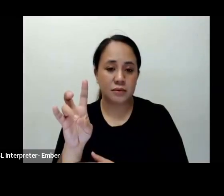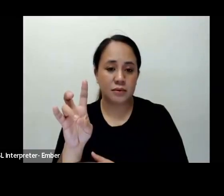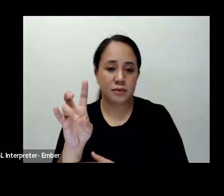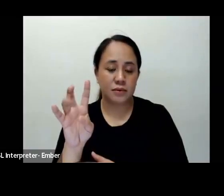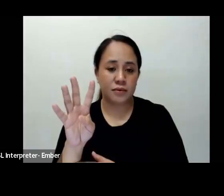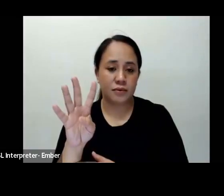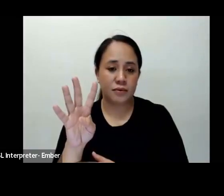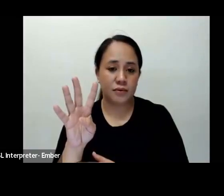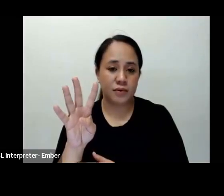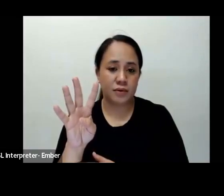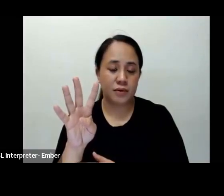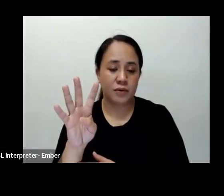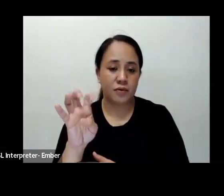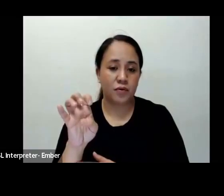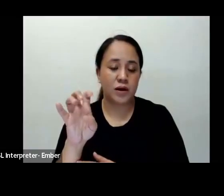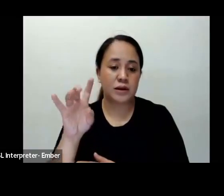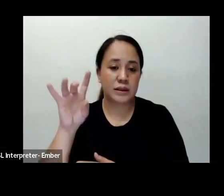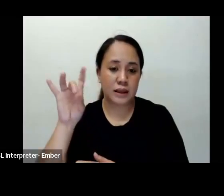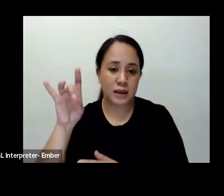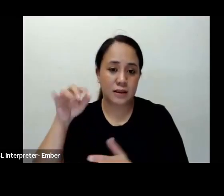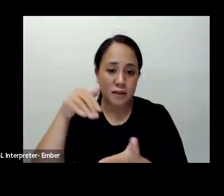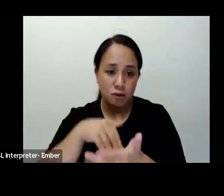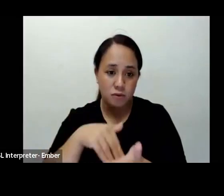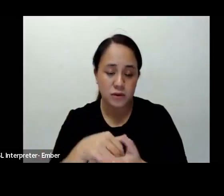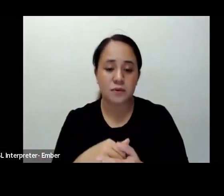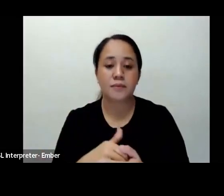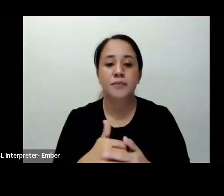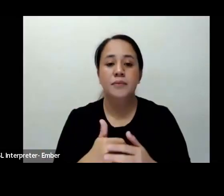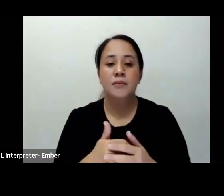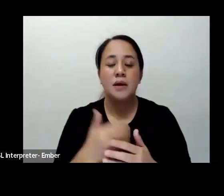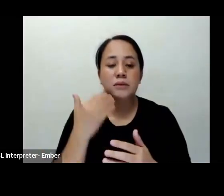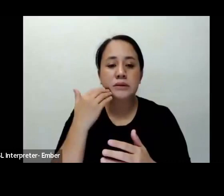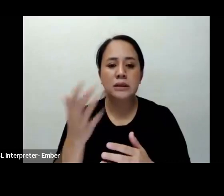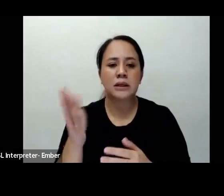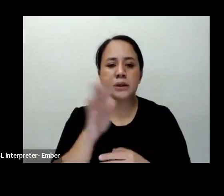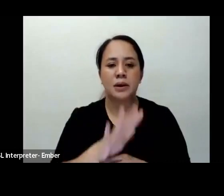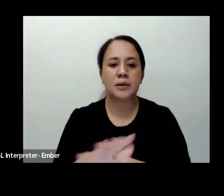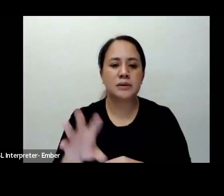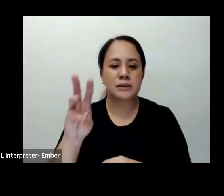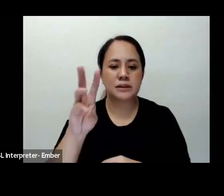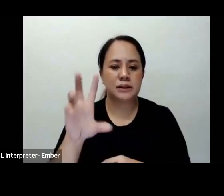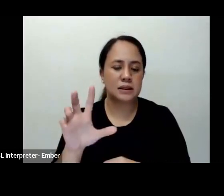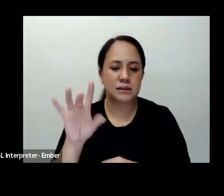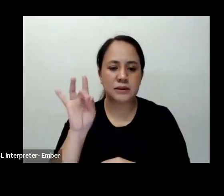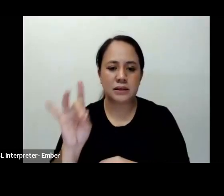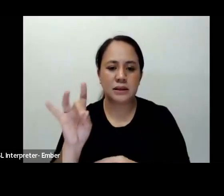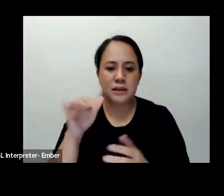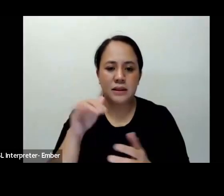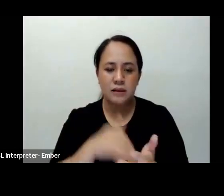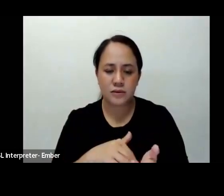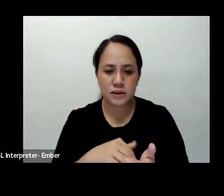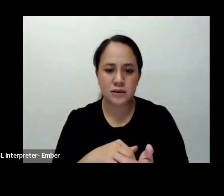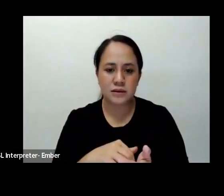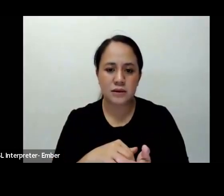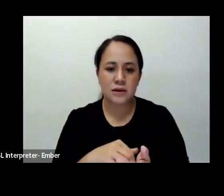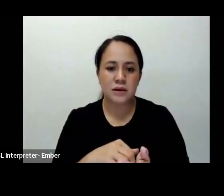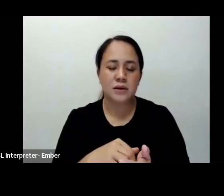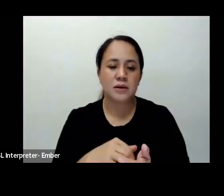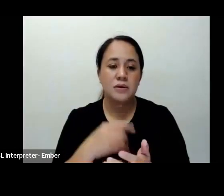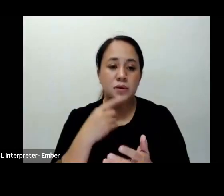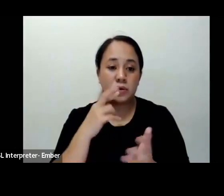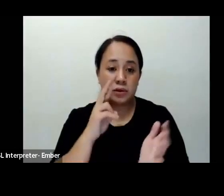almost 408,000. The deaths were around 680,000 as of in their last